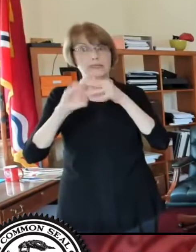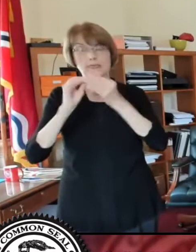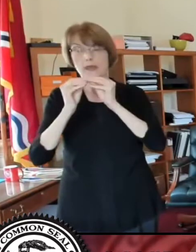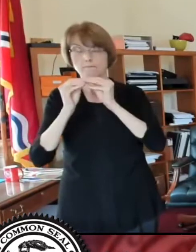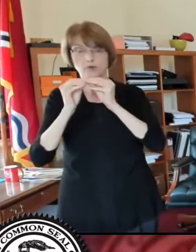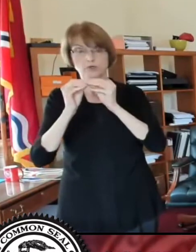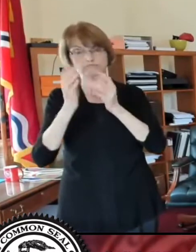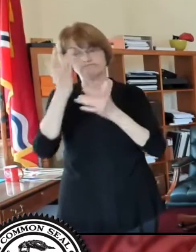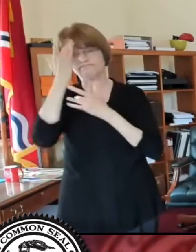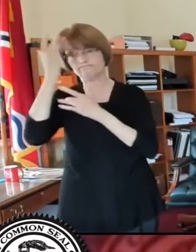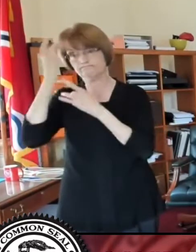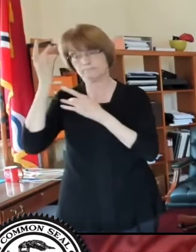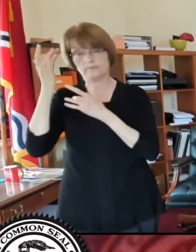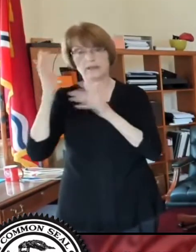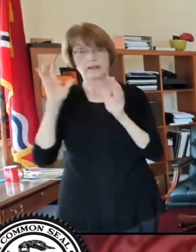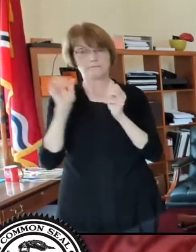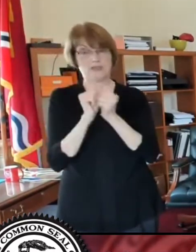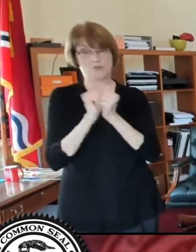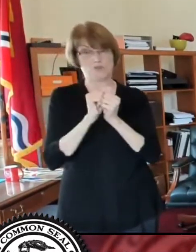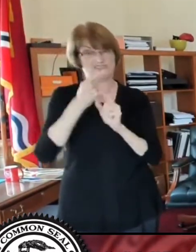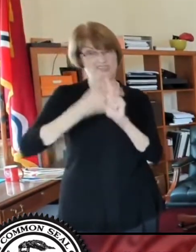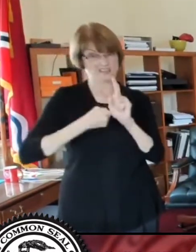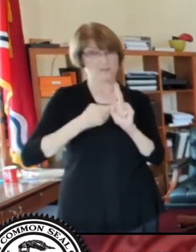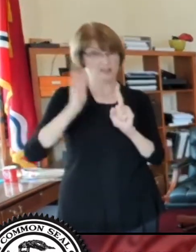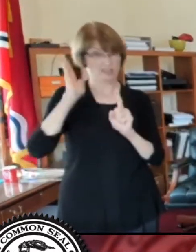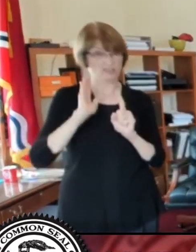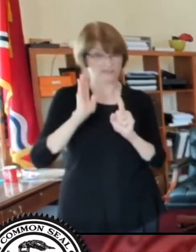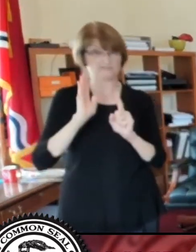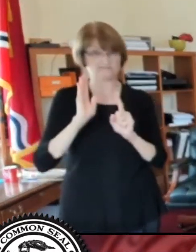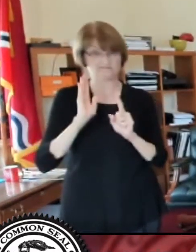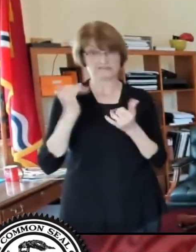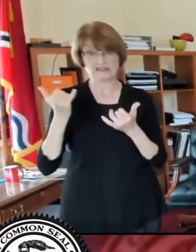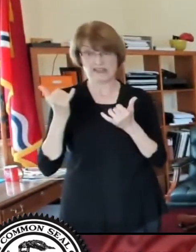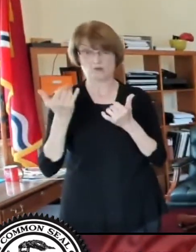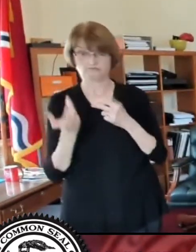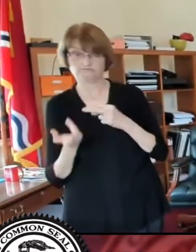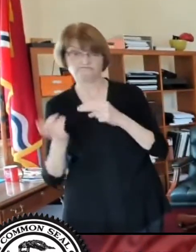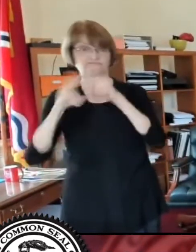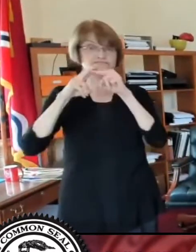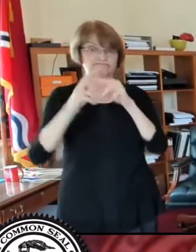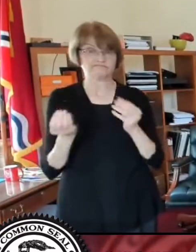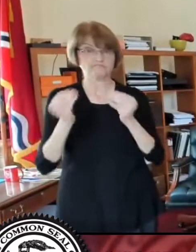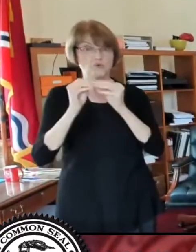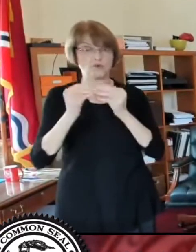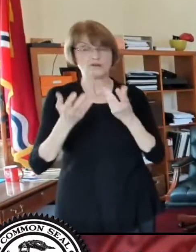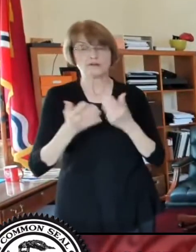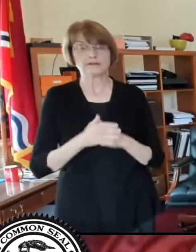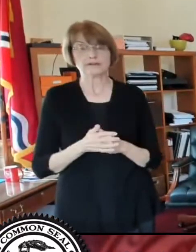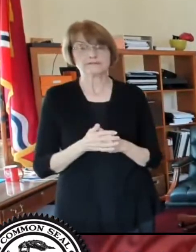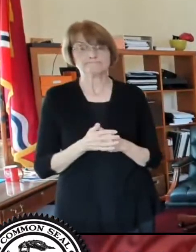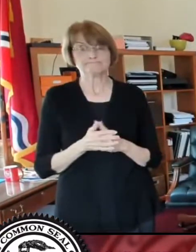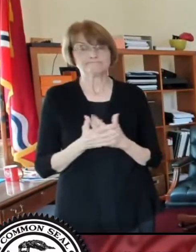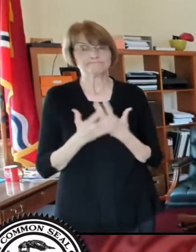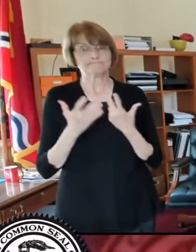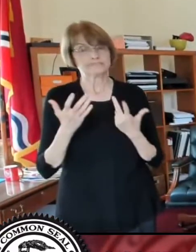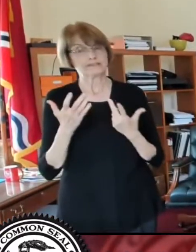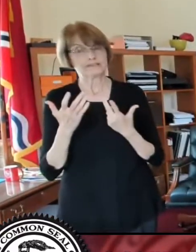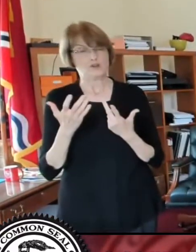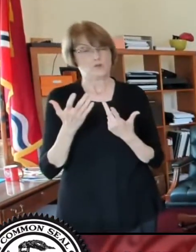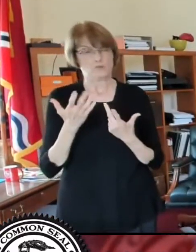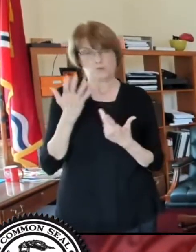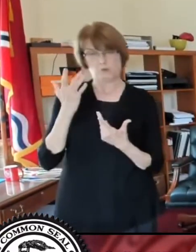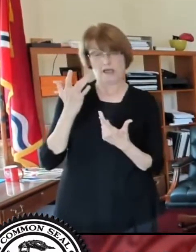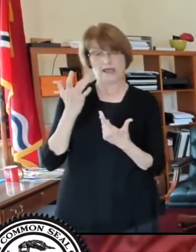as compared with about a month ago. And there's some interesting information about